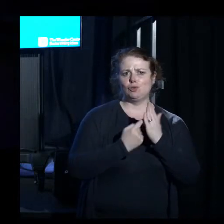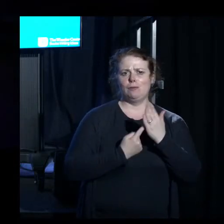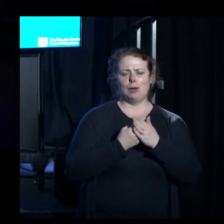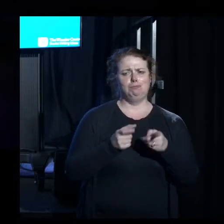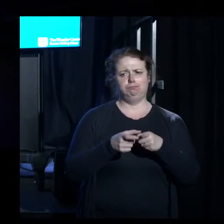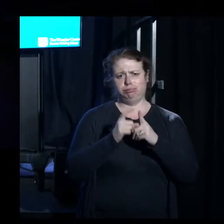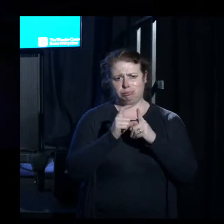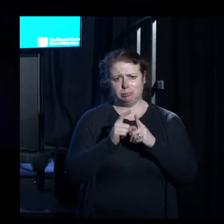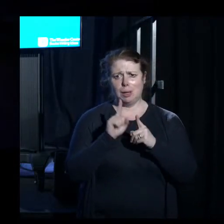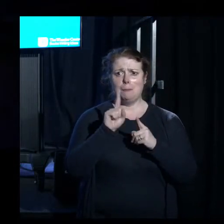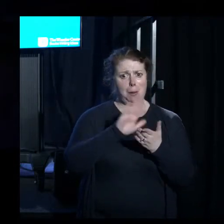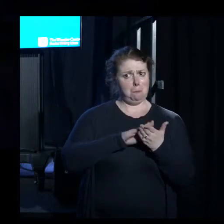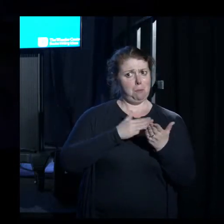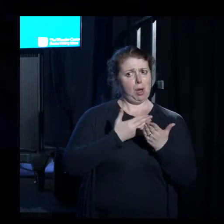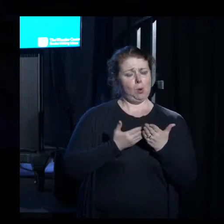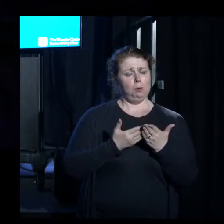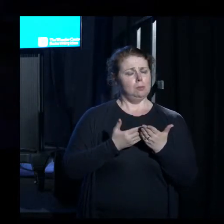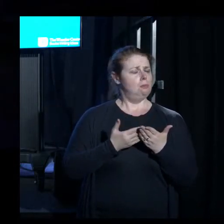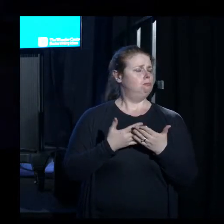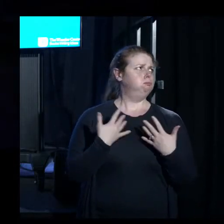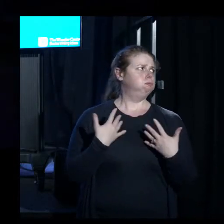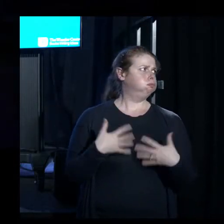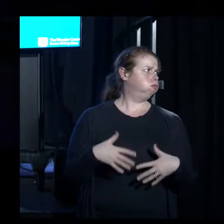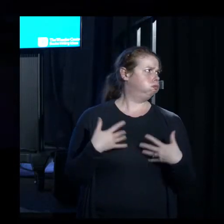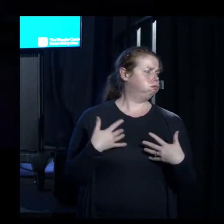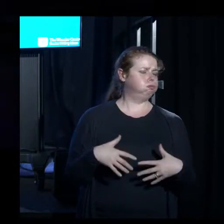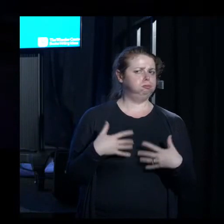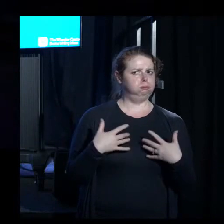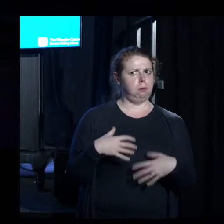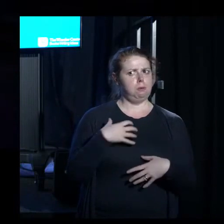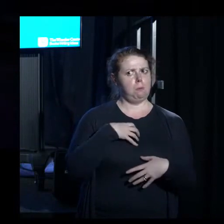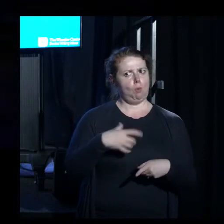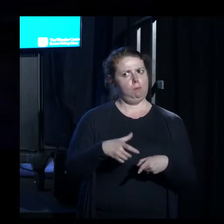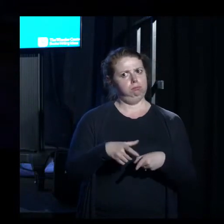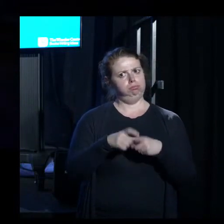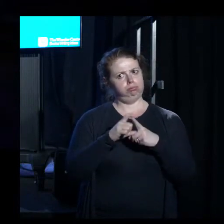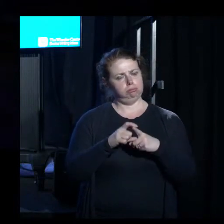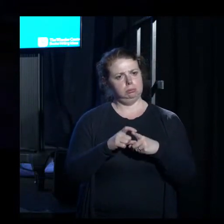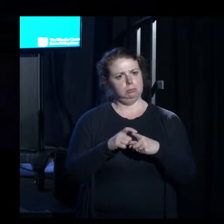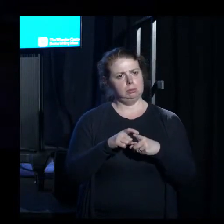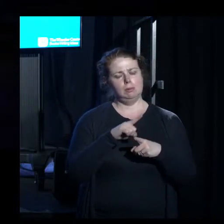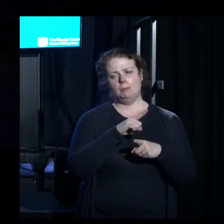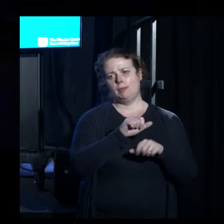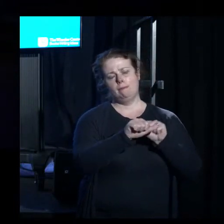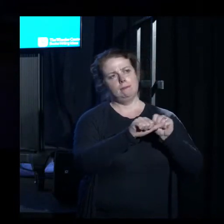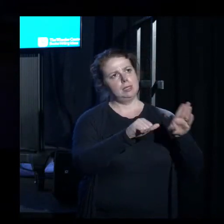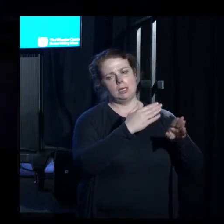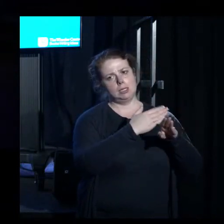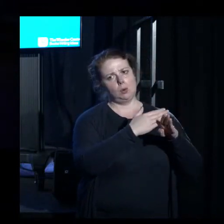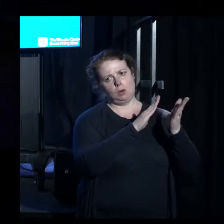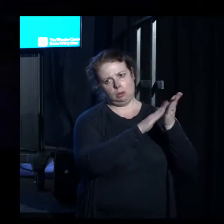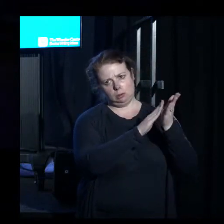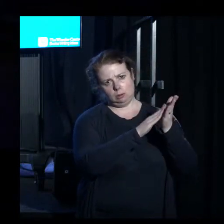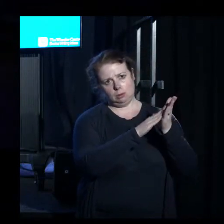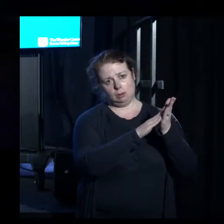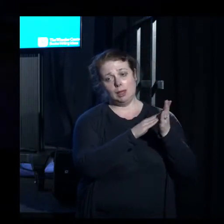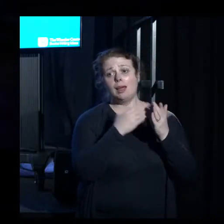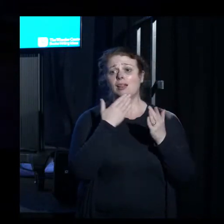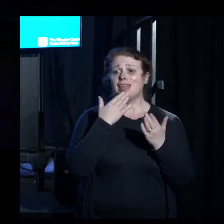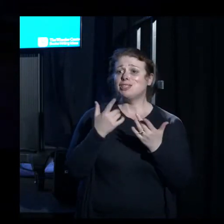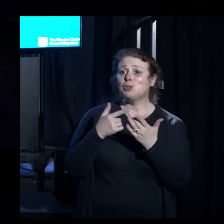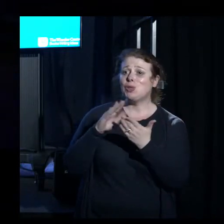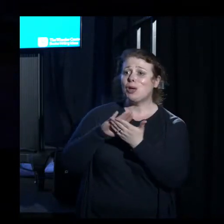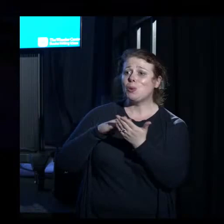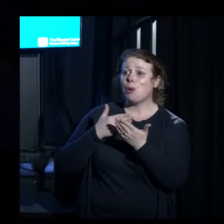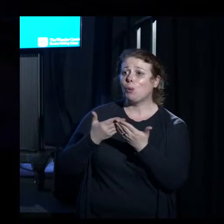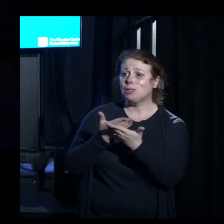but when you're dealing with poets, it's probably more difficult than most. And they've done an extraordinary job. And thanks to all of the other poets,